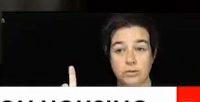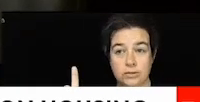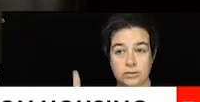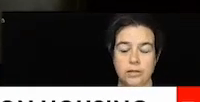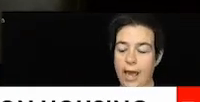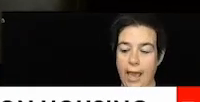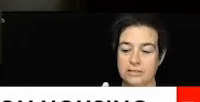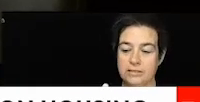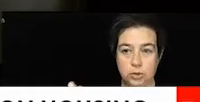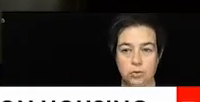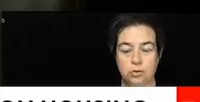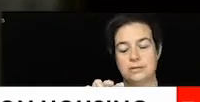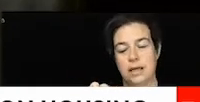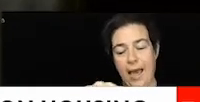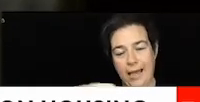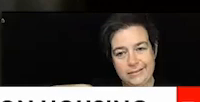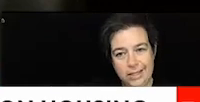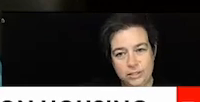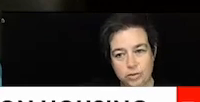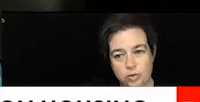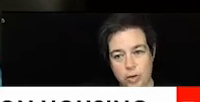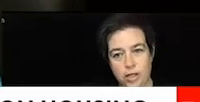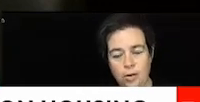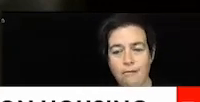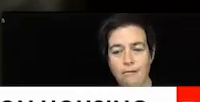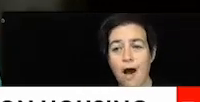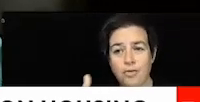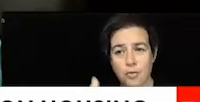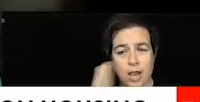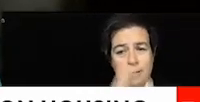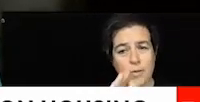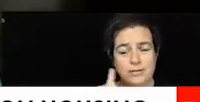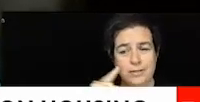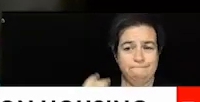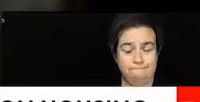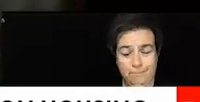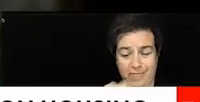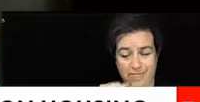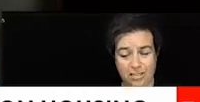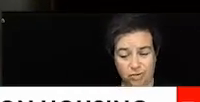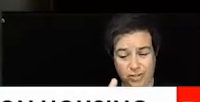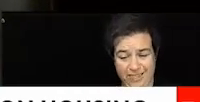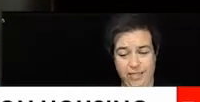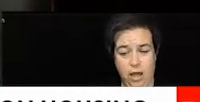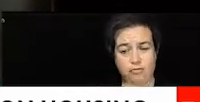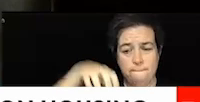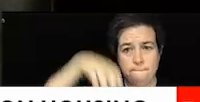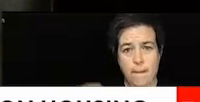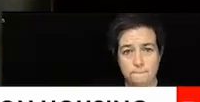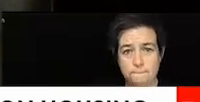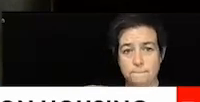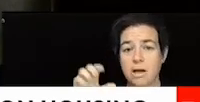ADUs, another tool that communities can use to get the most out of their existing construction. These units tend to be on